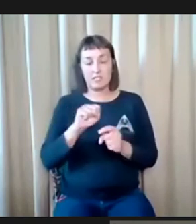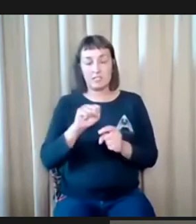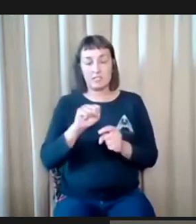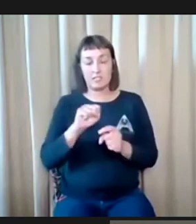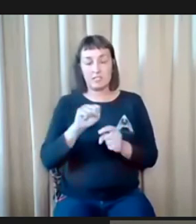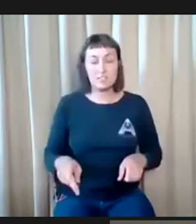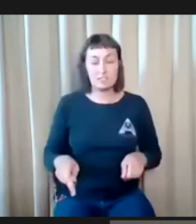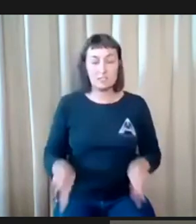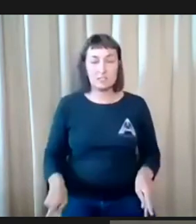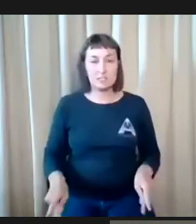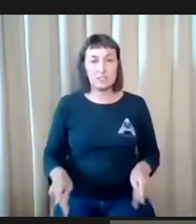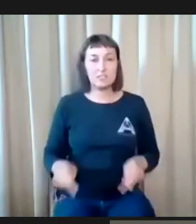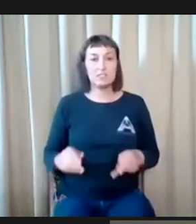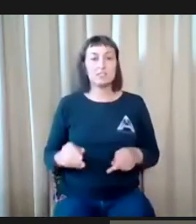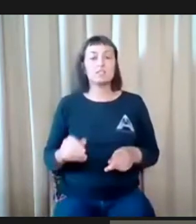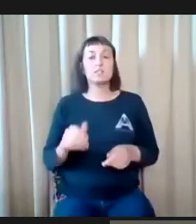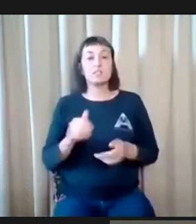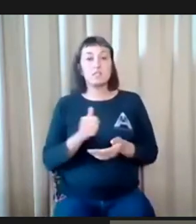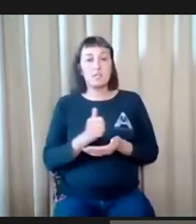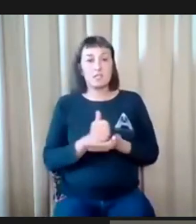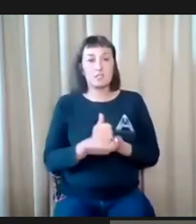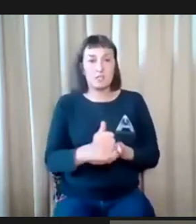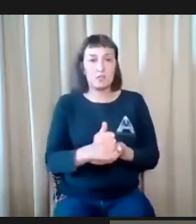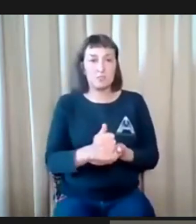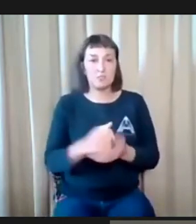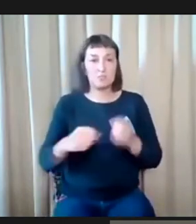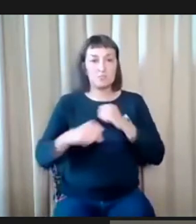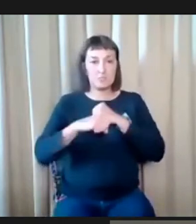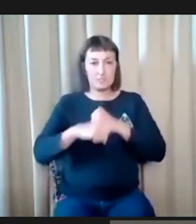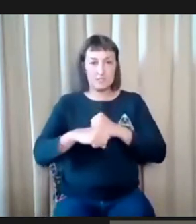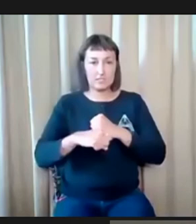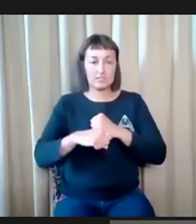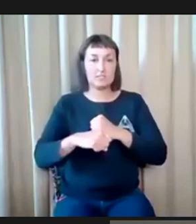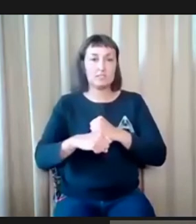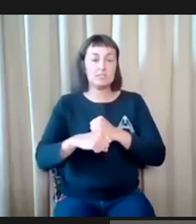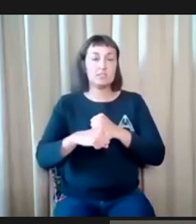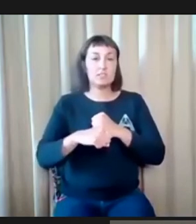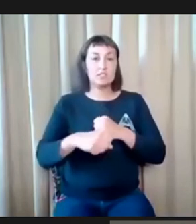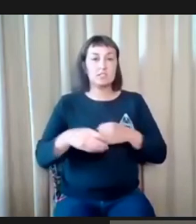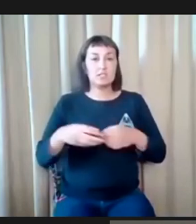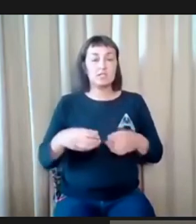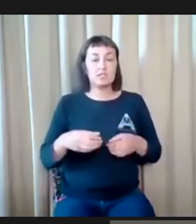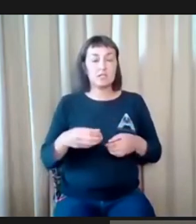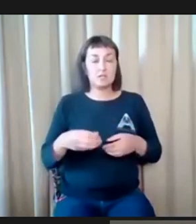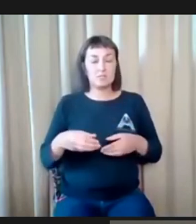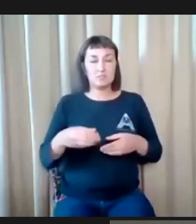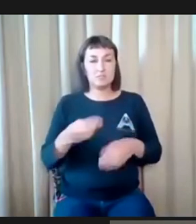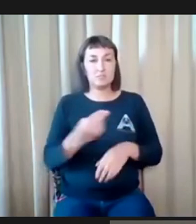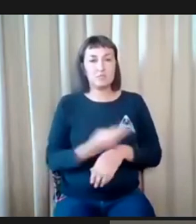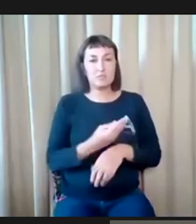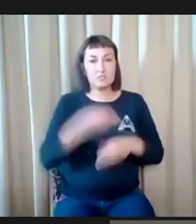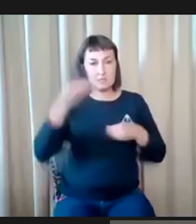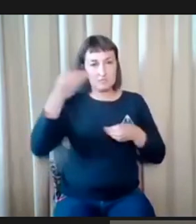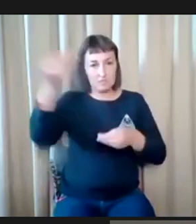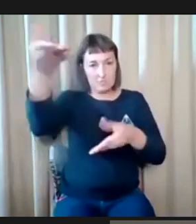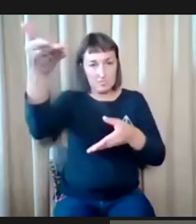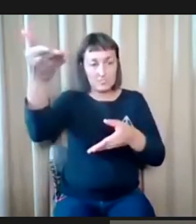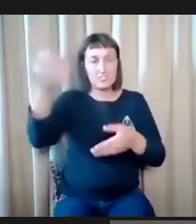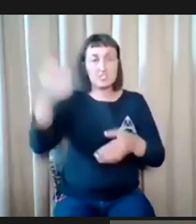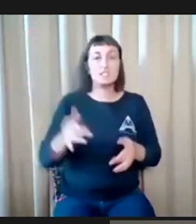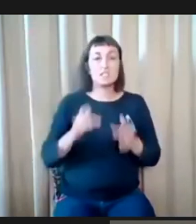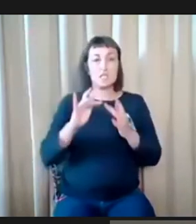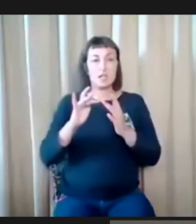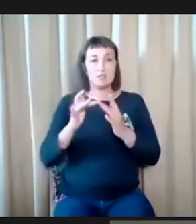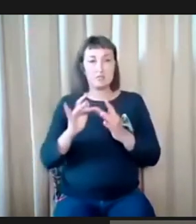wildlife management. So arming yourself with that information, using the HSUS toolkit, and then reaching out to your legislators